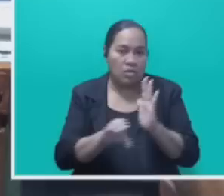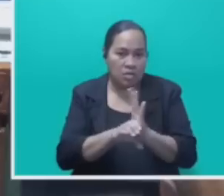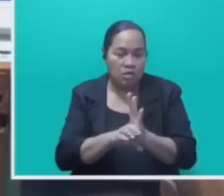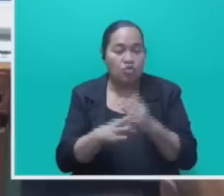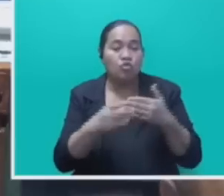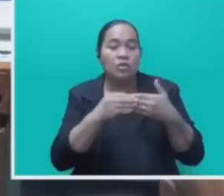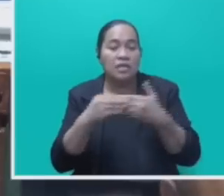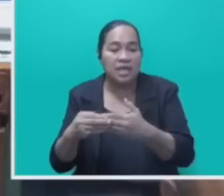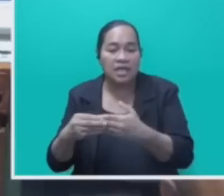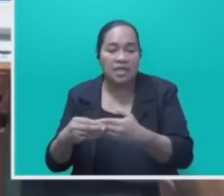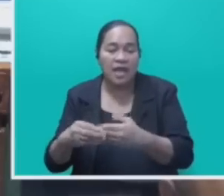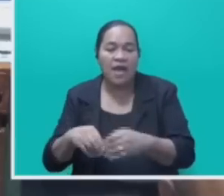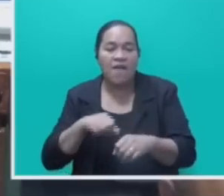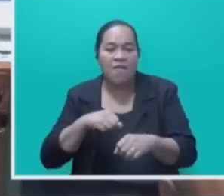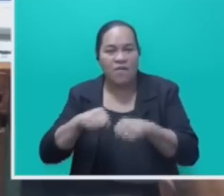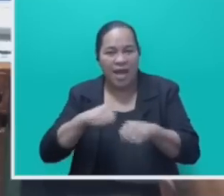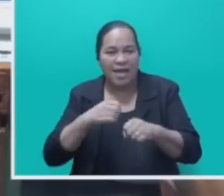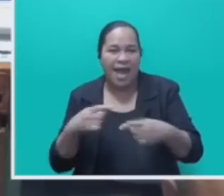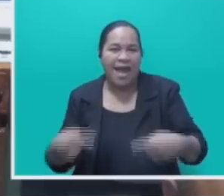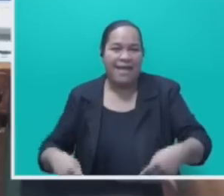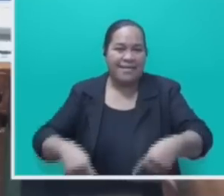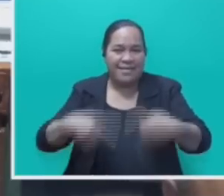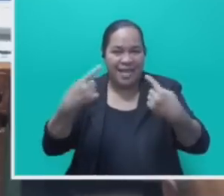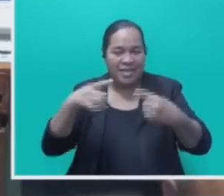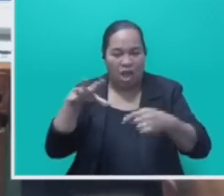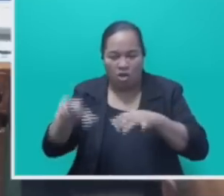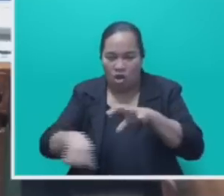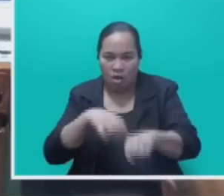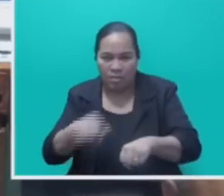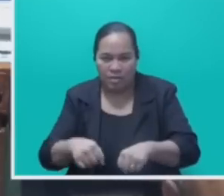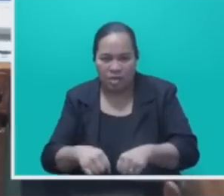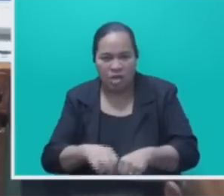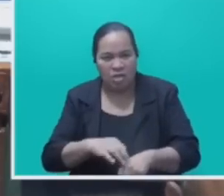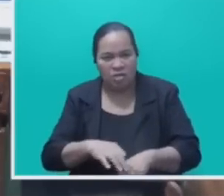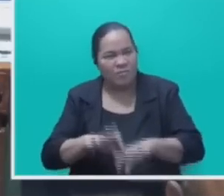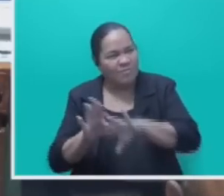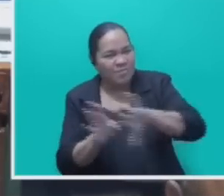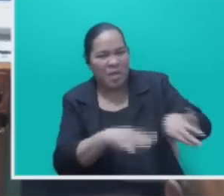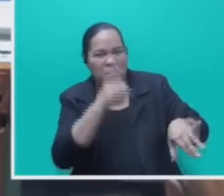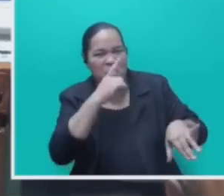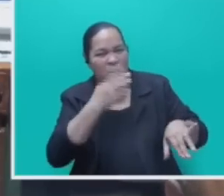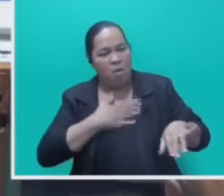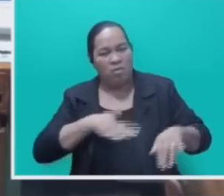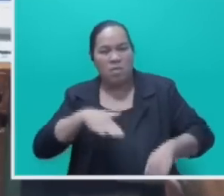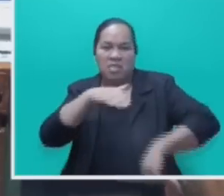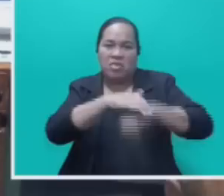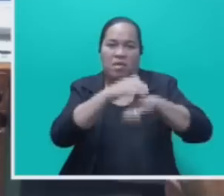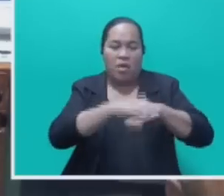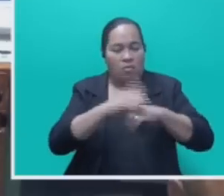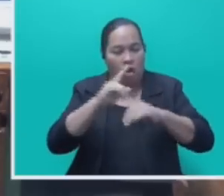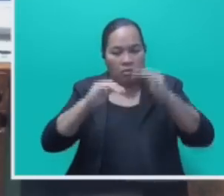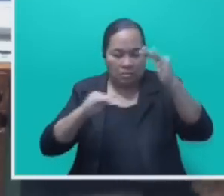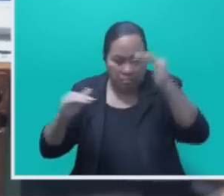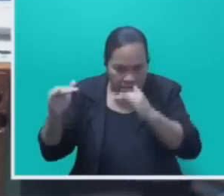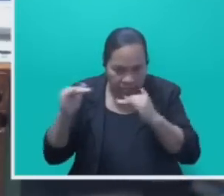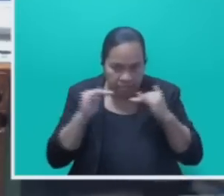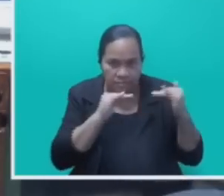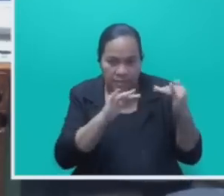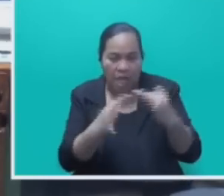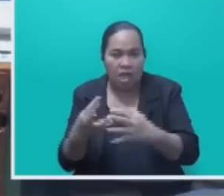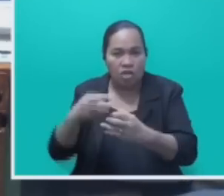lead the fight against corruption, tackle the self-serving elite, and offer a vision of an inclusive